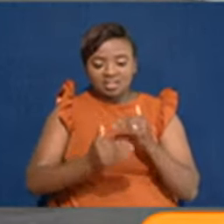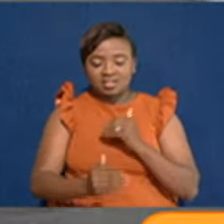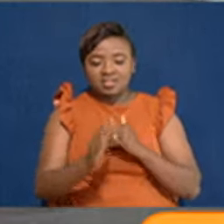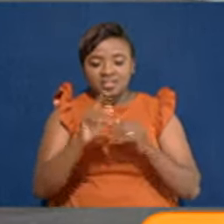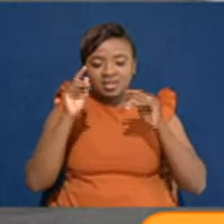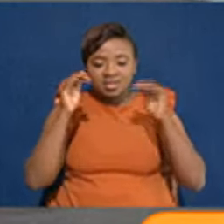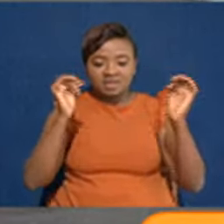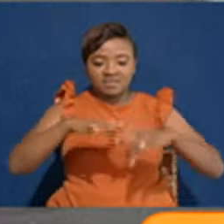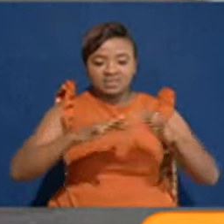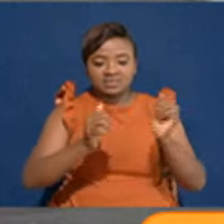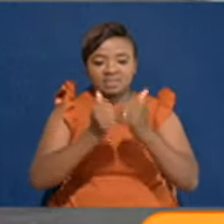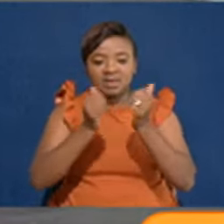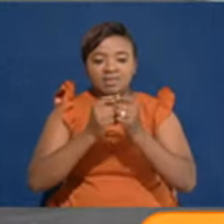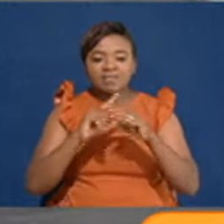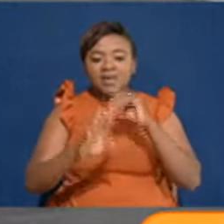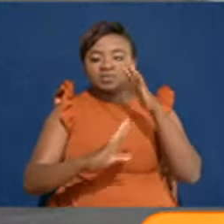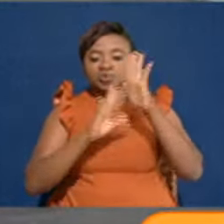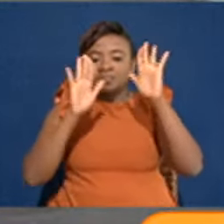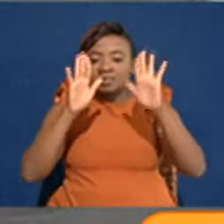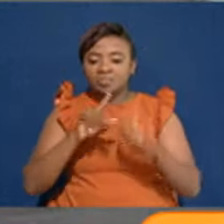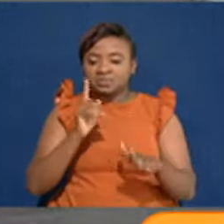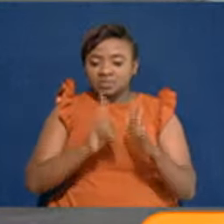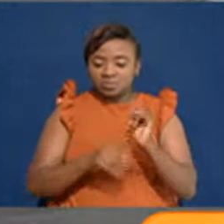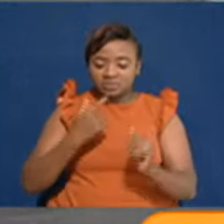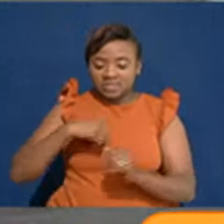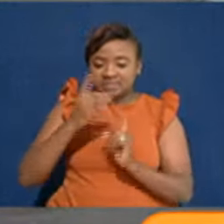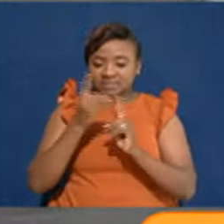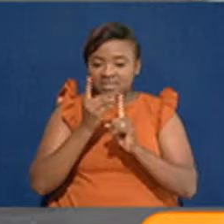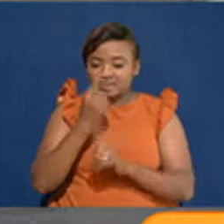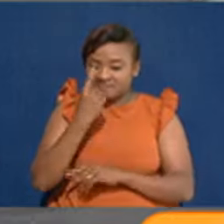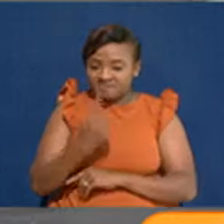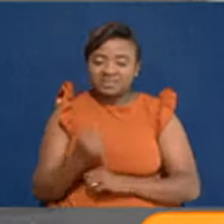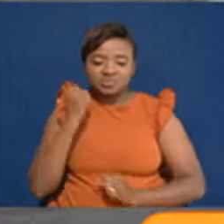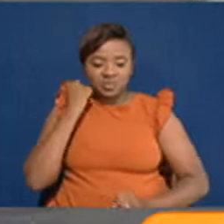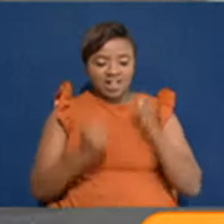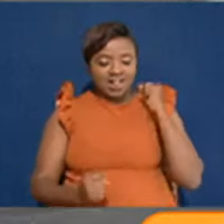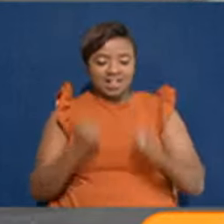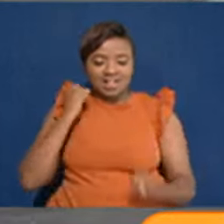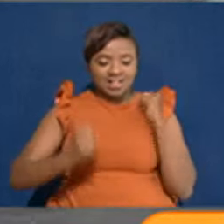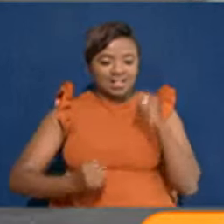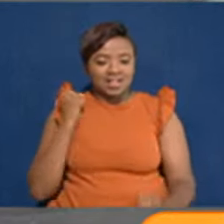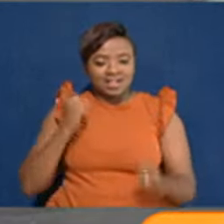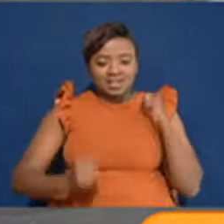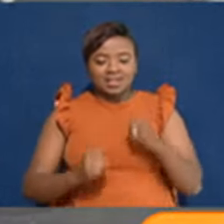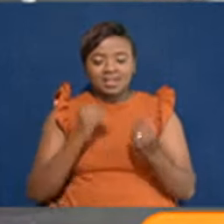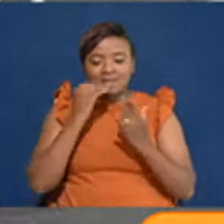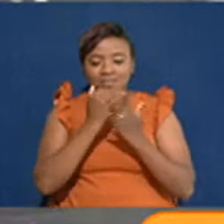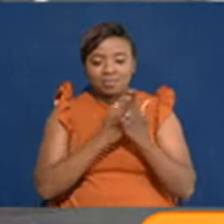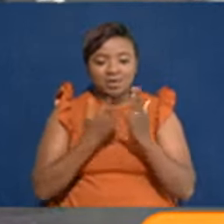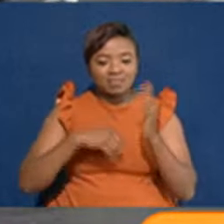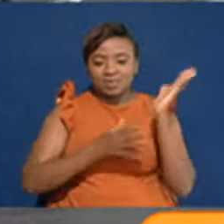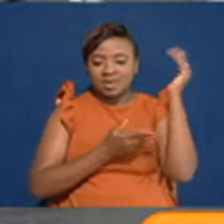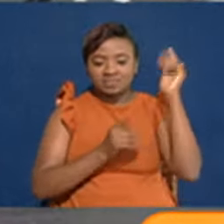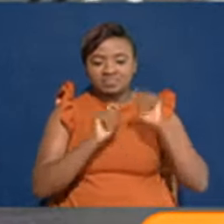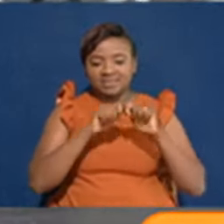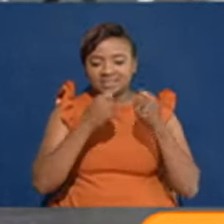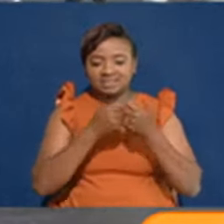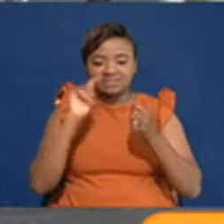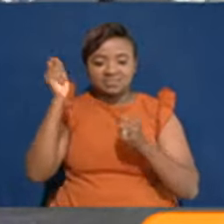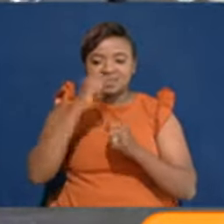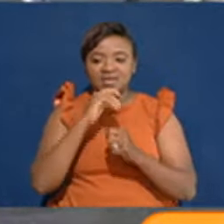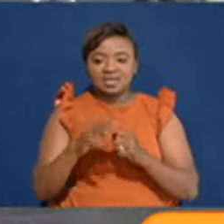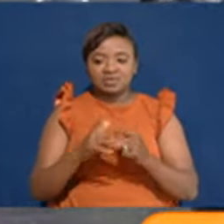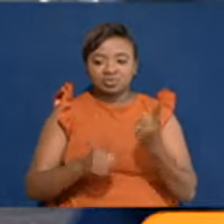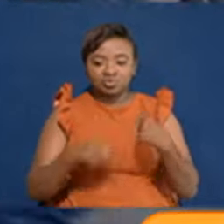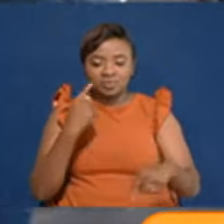to Kenyans is that on the first, we start off with the athletics program. This is where Team Kenya is expected to win medals. Actually, everybody else who meets you